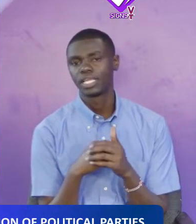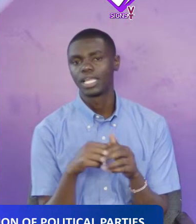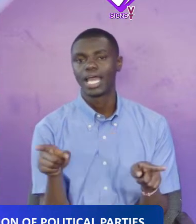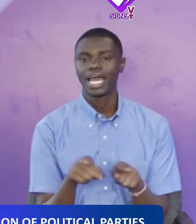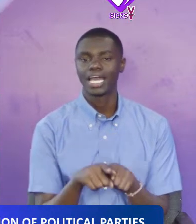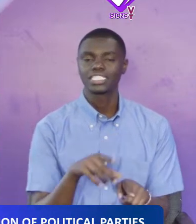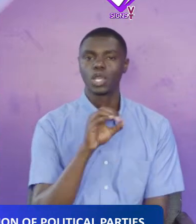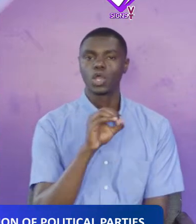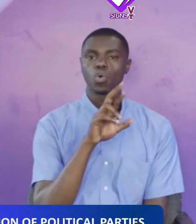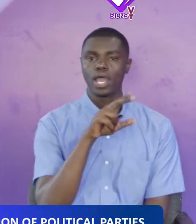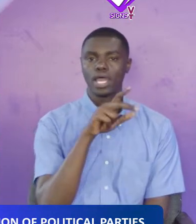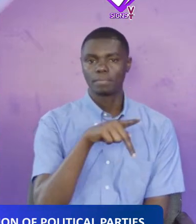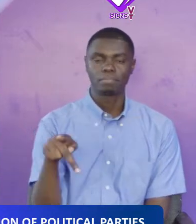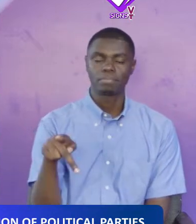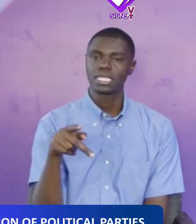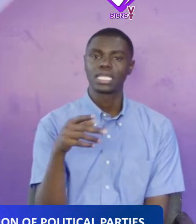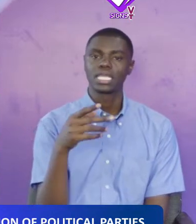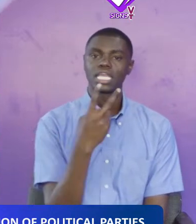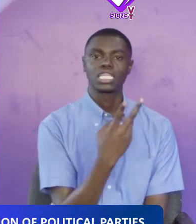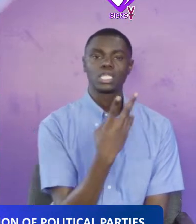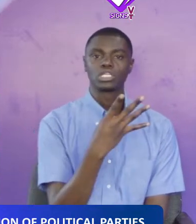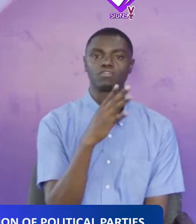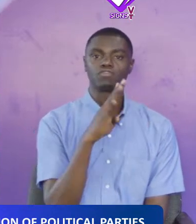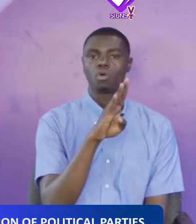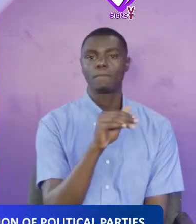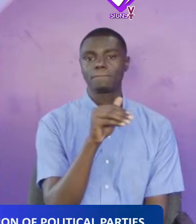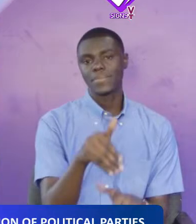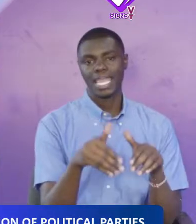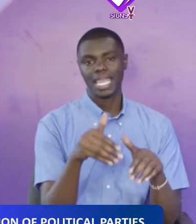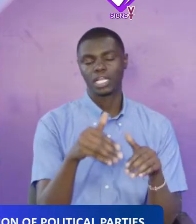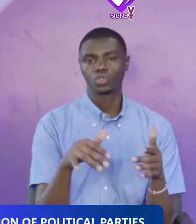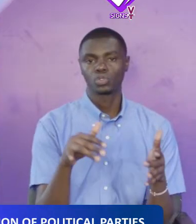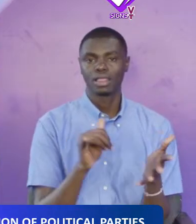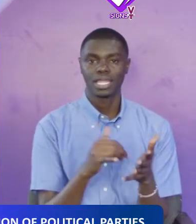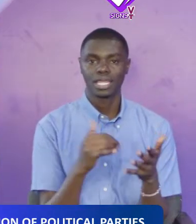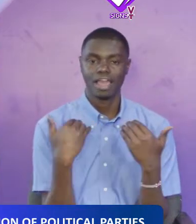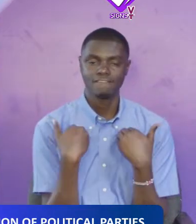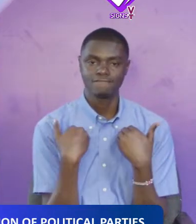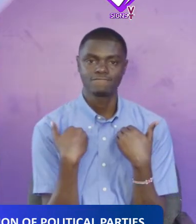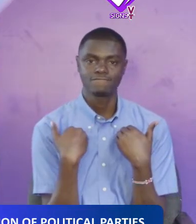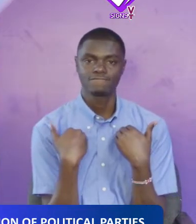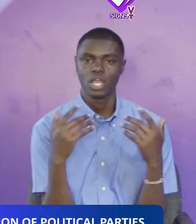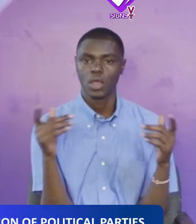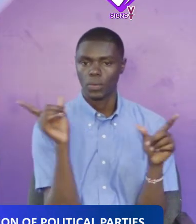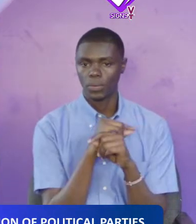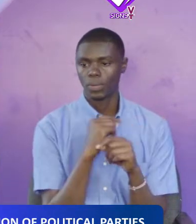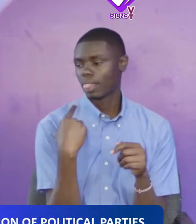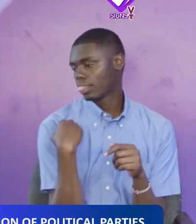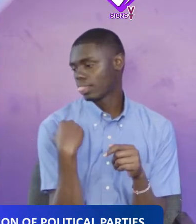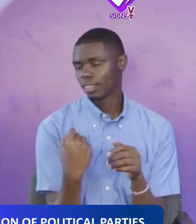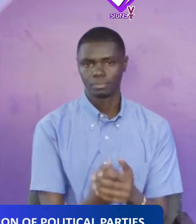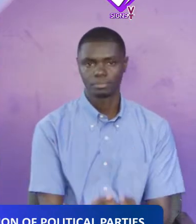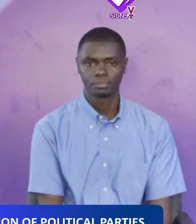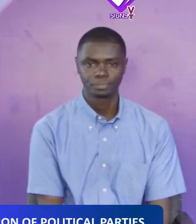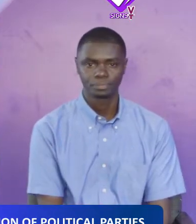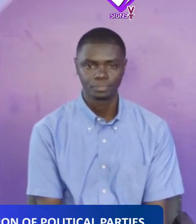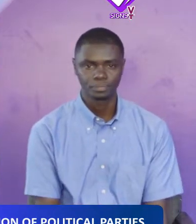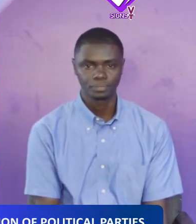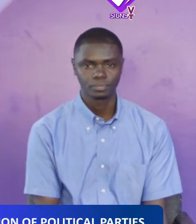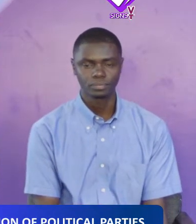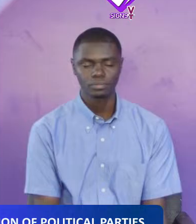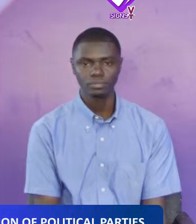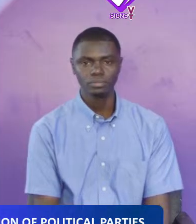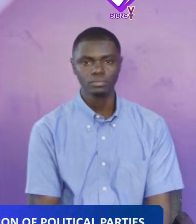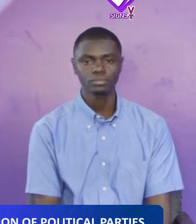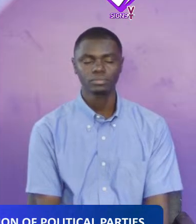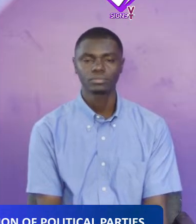ORPP, say in the 24 by-elections that have just concluded the other day? We play the